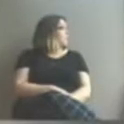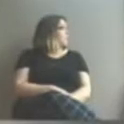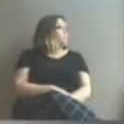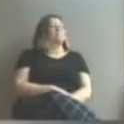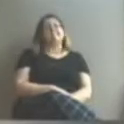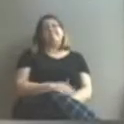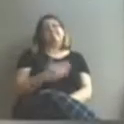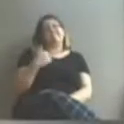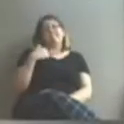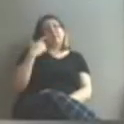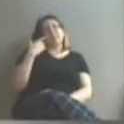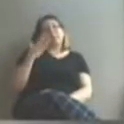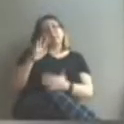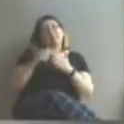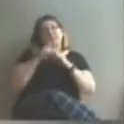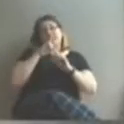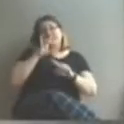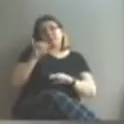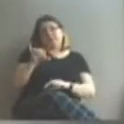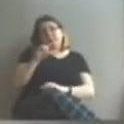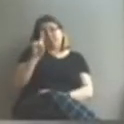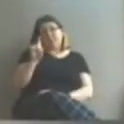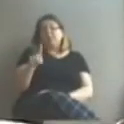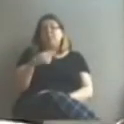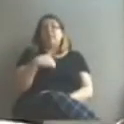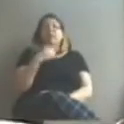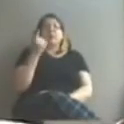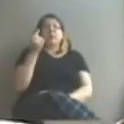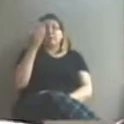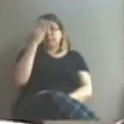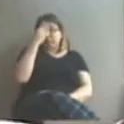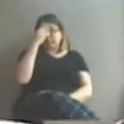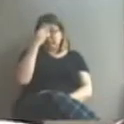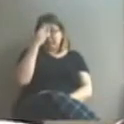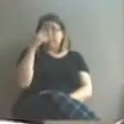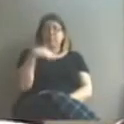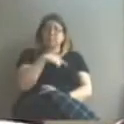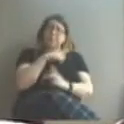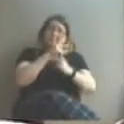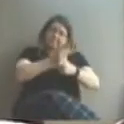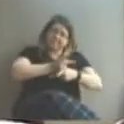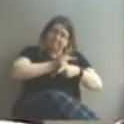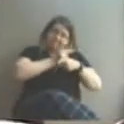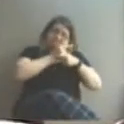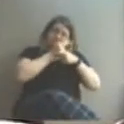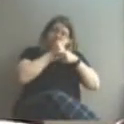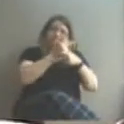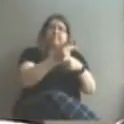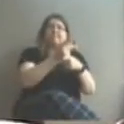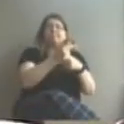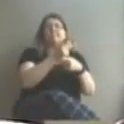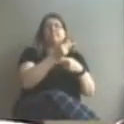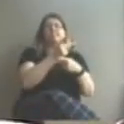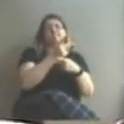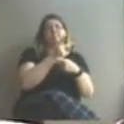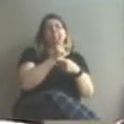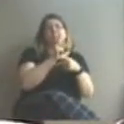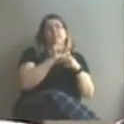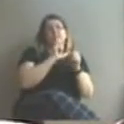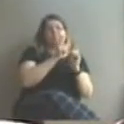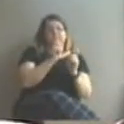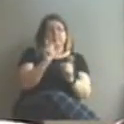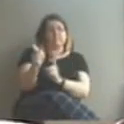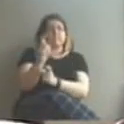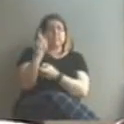how to answer that question. But here's what I do know. We very carefully, as a department, allocate a